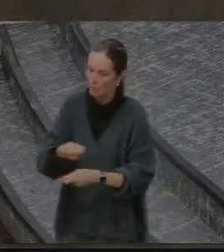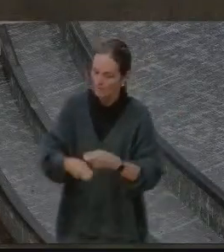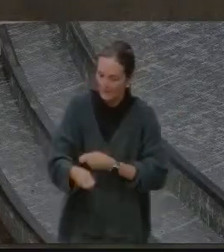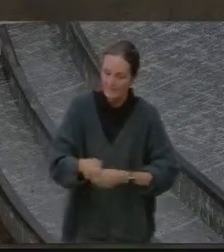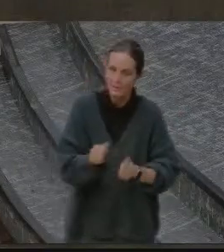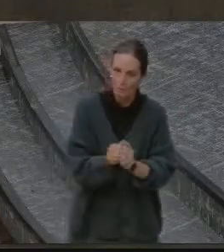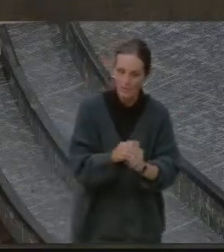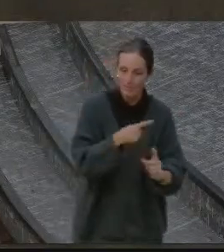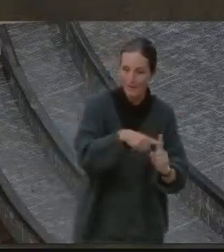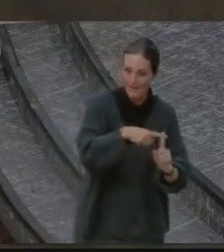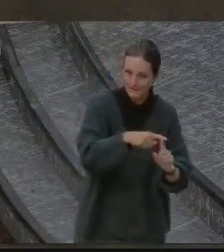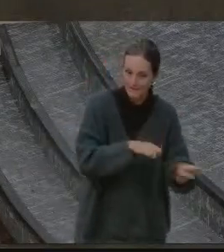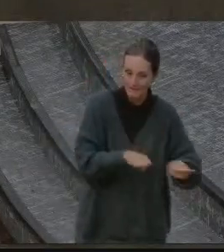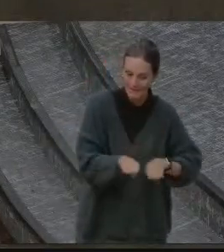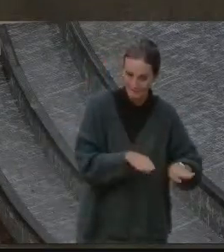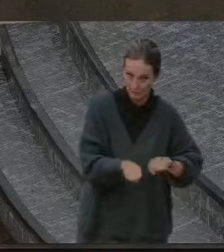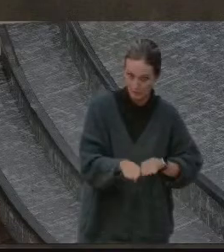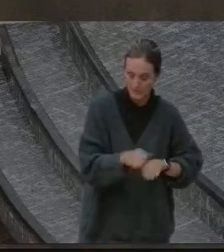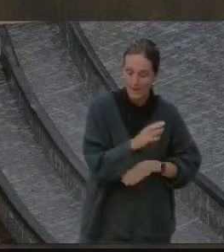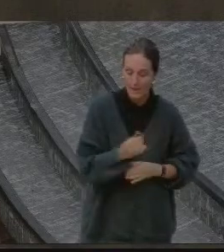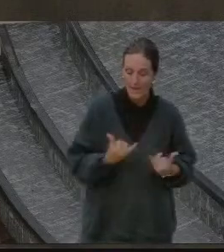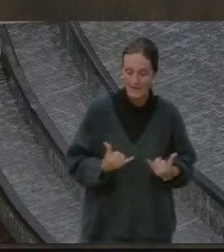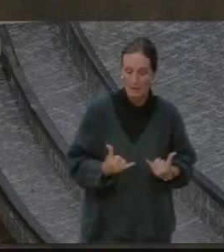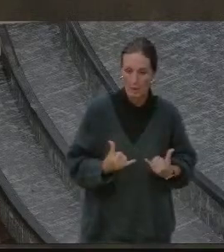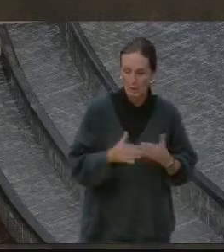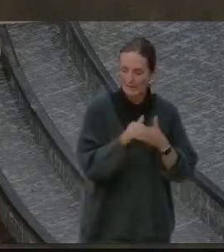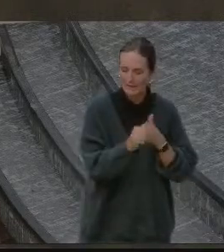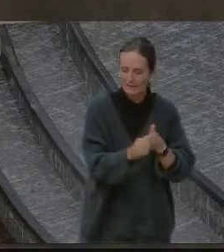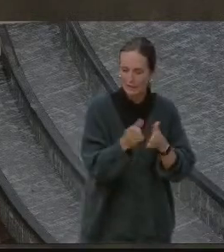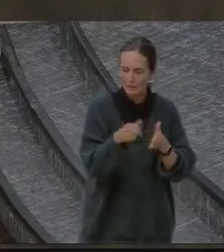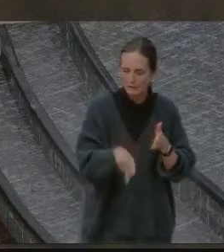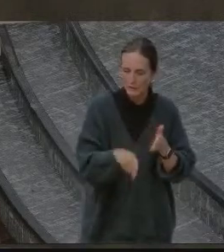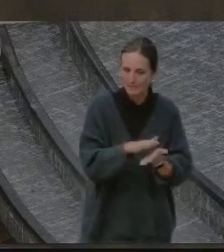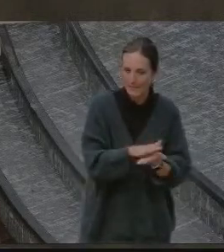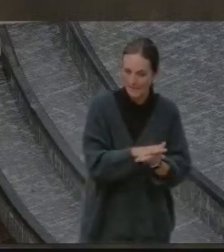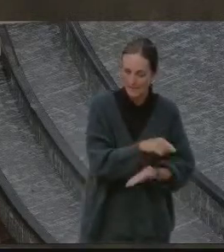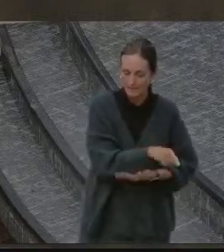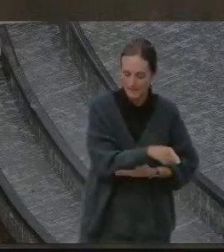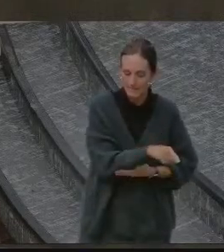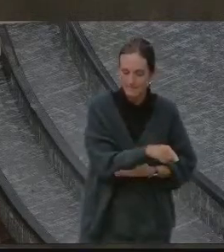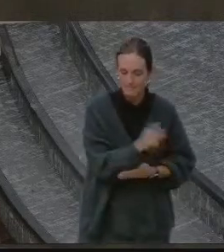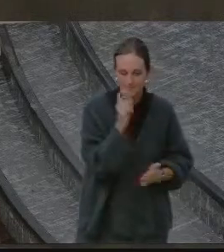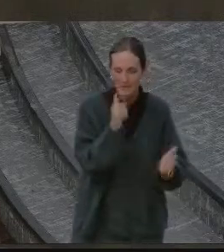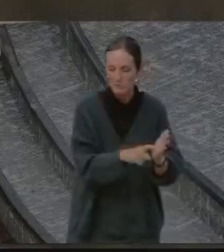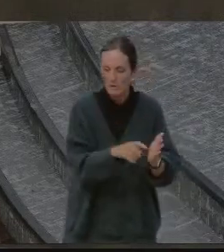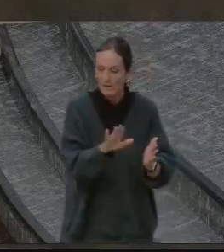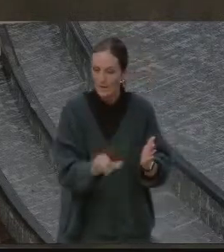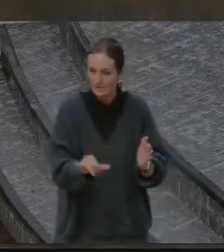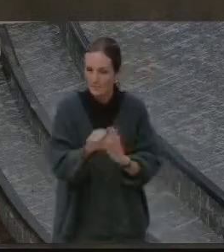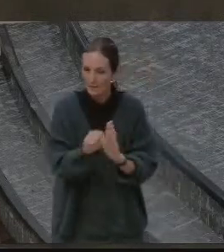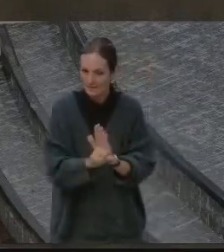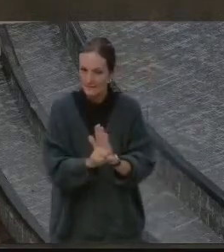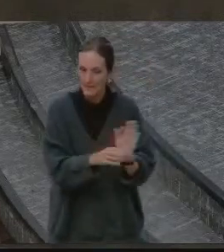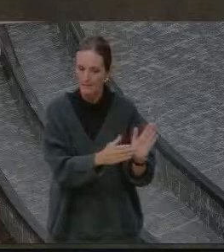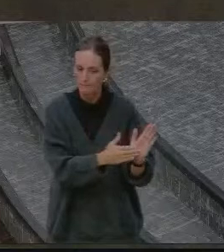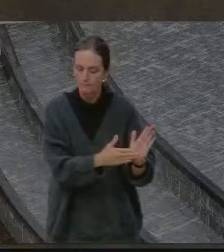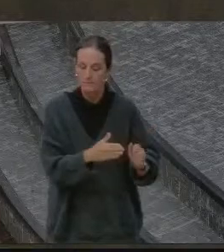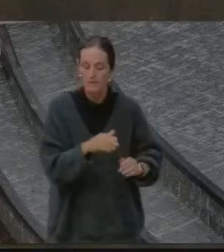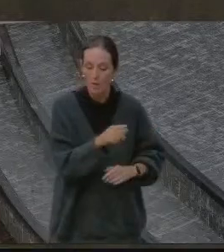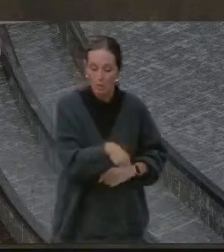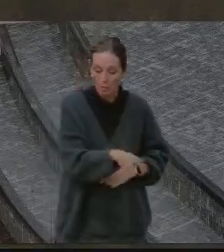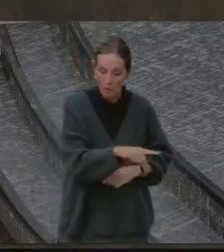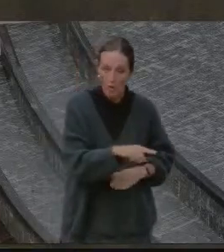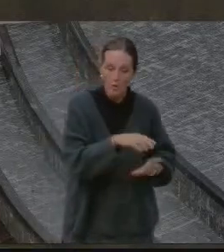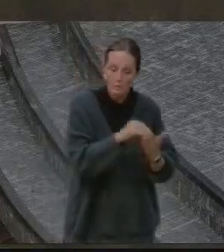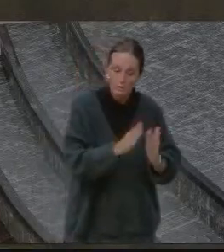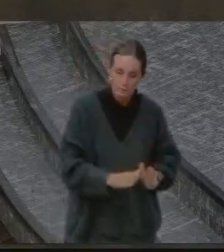then her current Leadership Academy that she has that was recognized by the state, those students are helping to